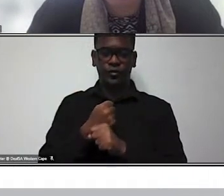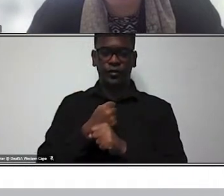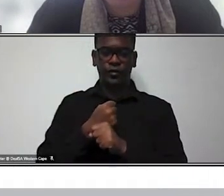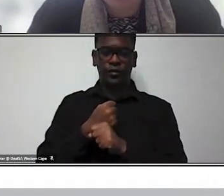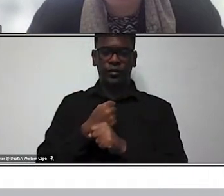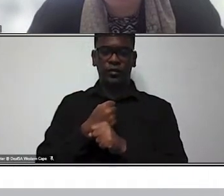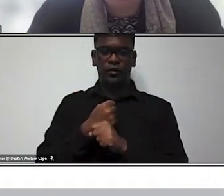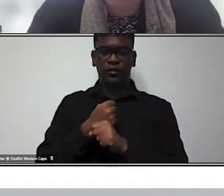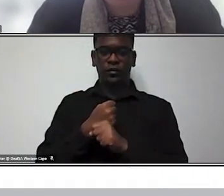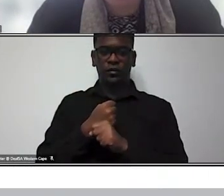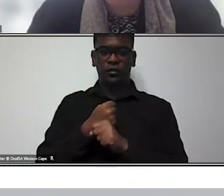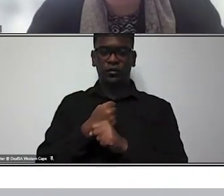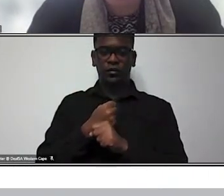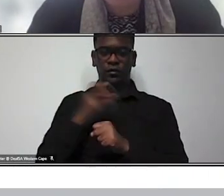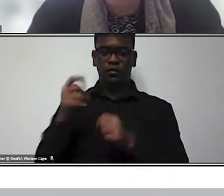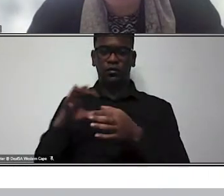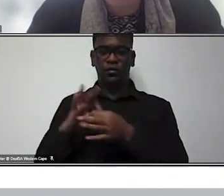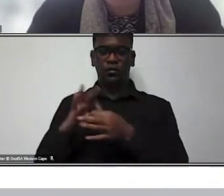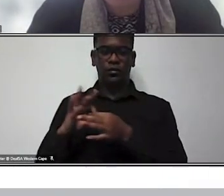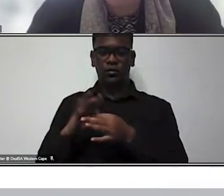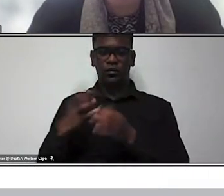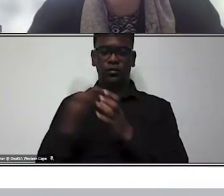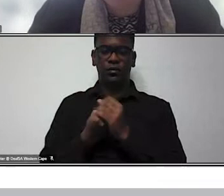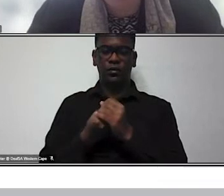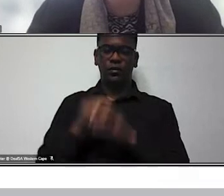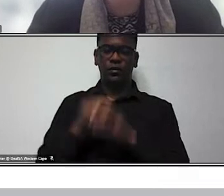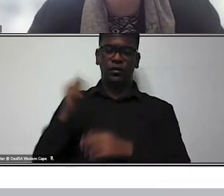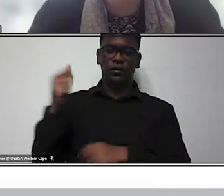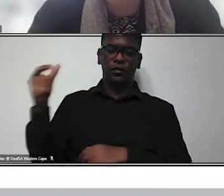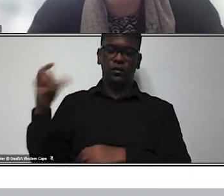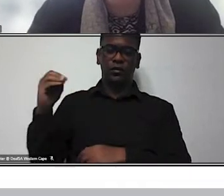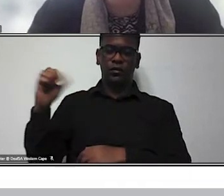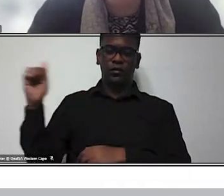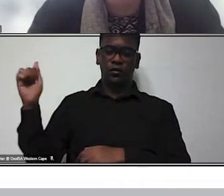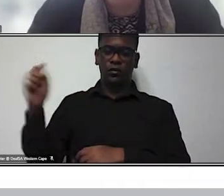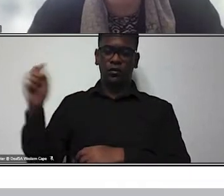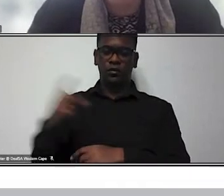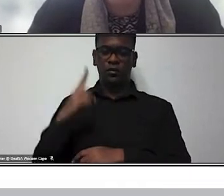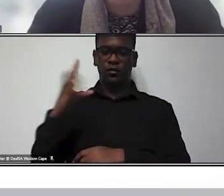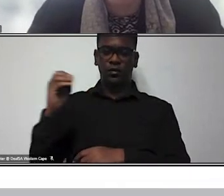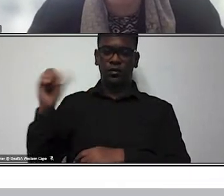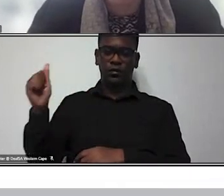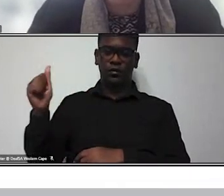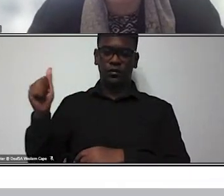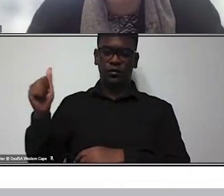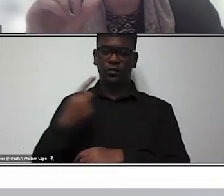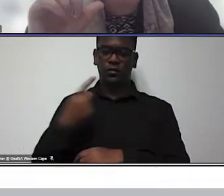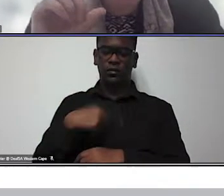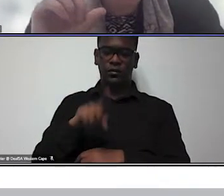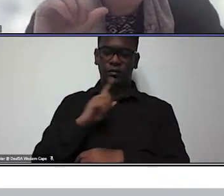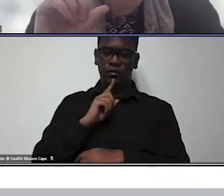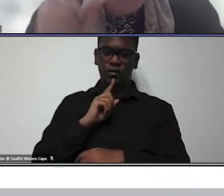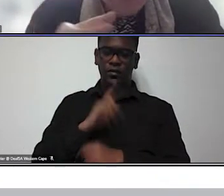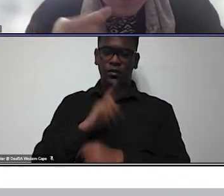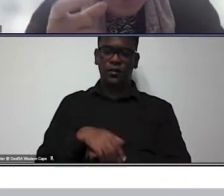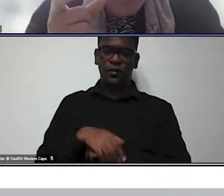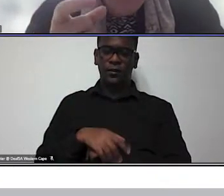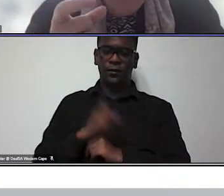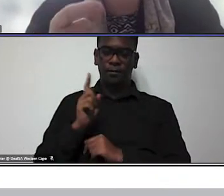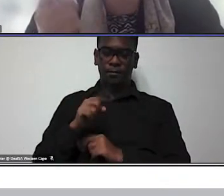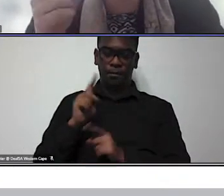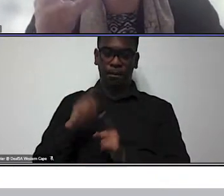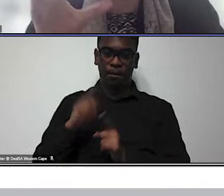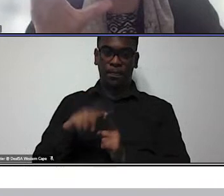know, linked to AGOA is actually about 136,000 on that column. Okay, and those are